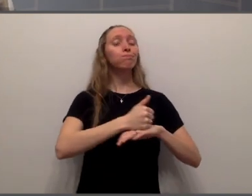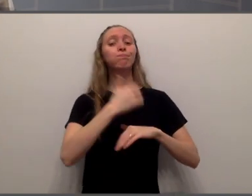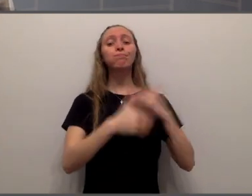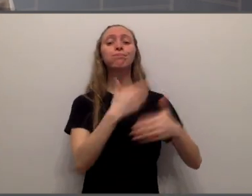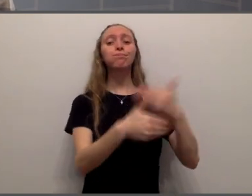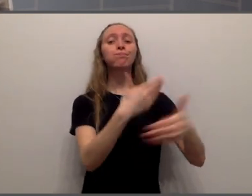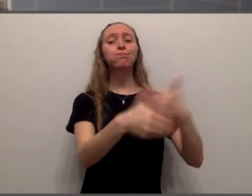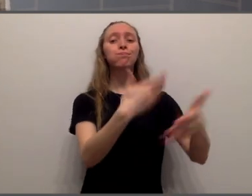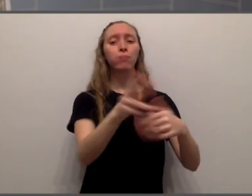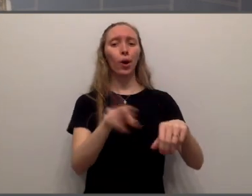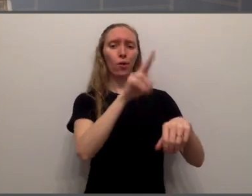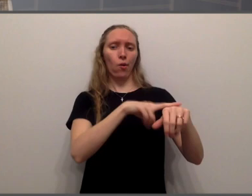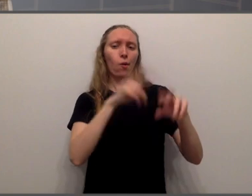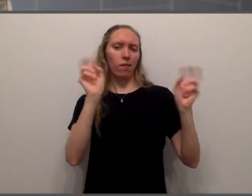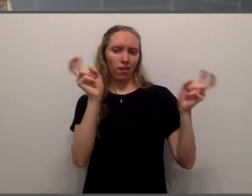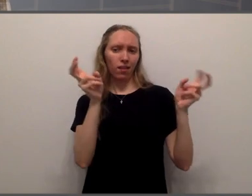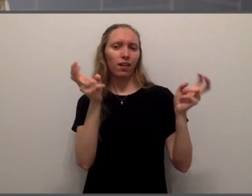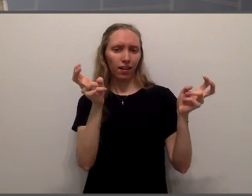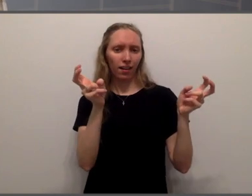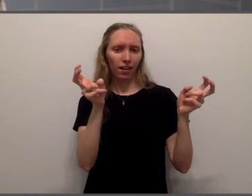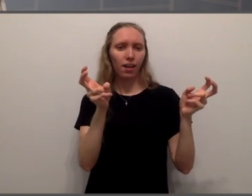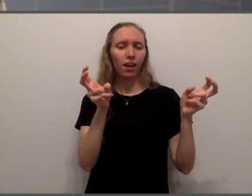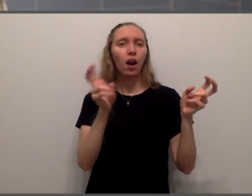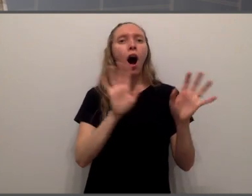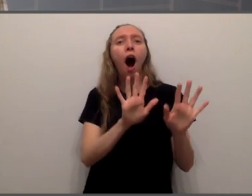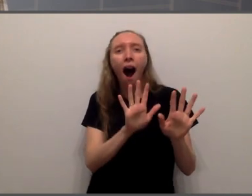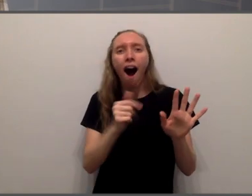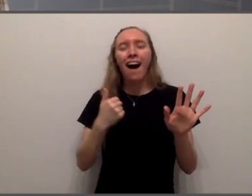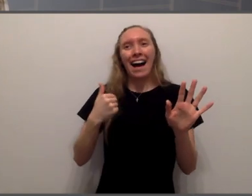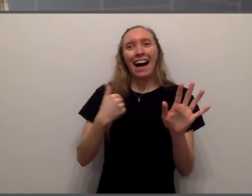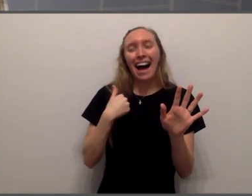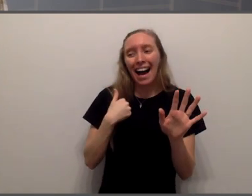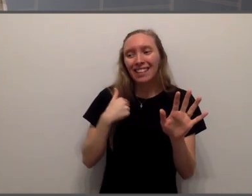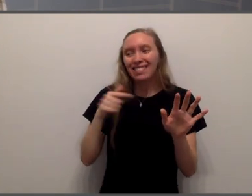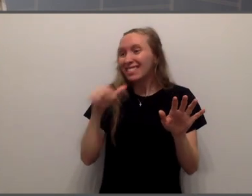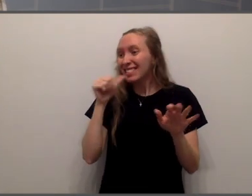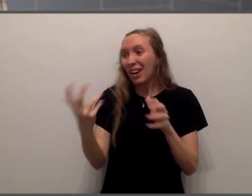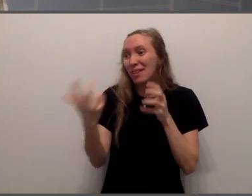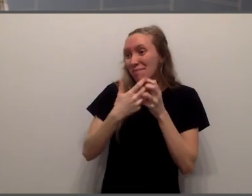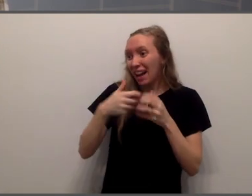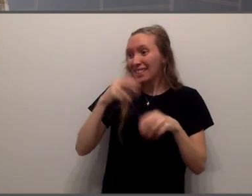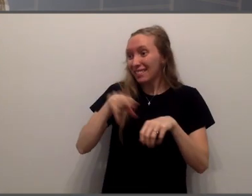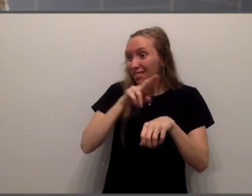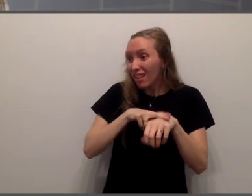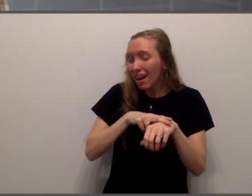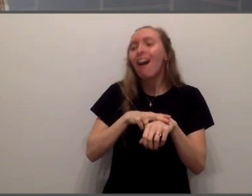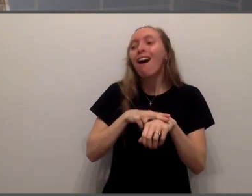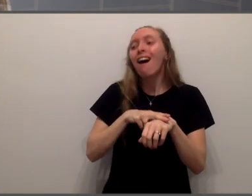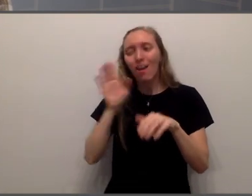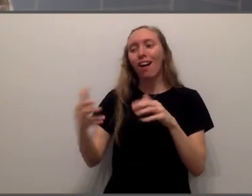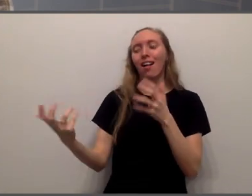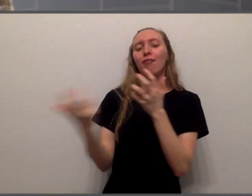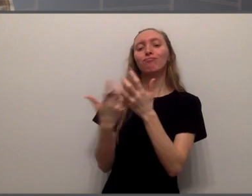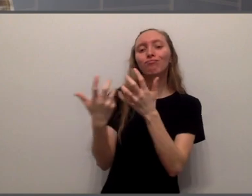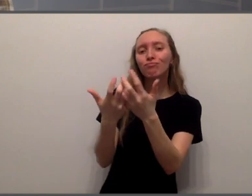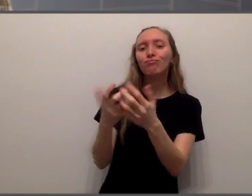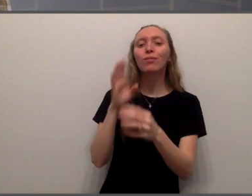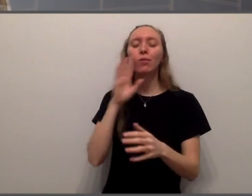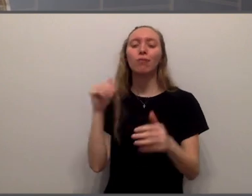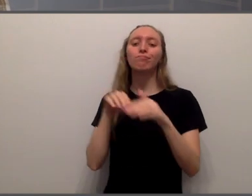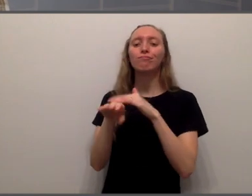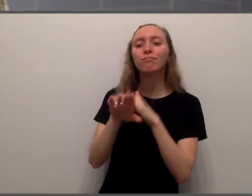we will make accommodations for those people who don't fit the norm. We do this with our physical